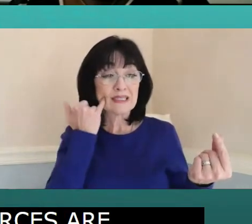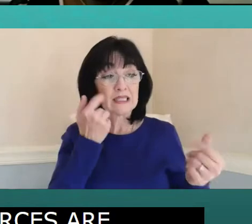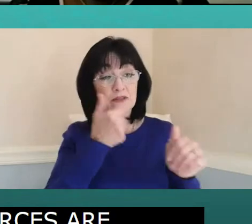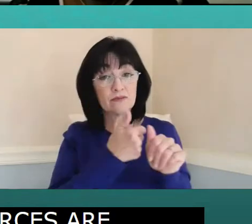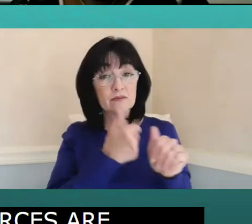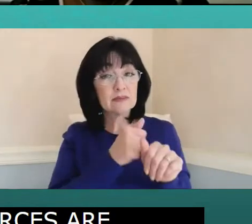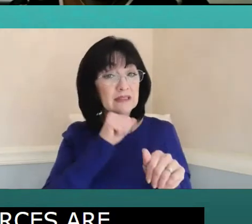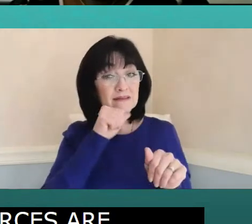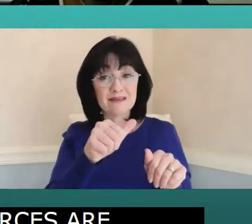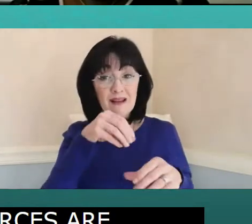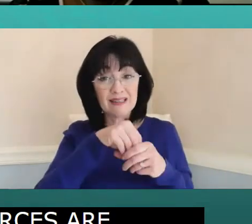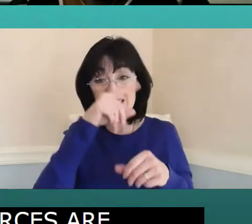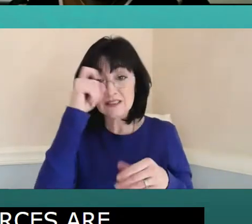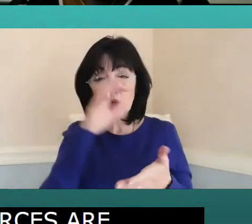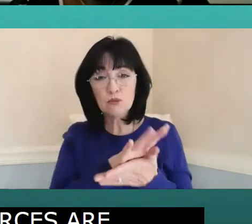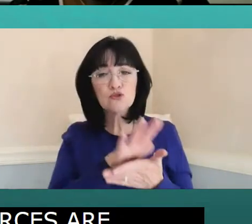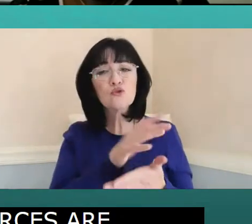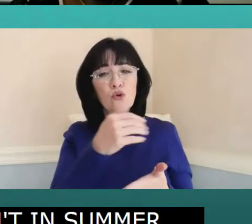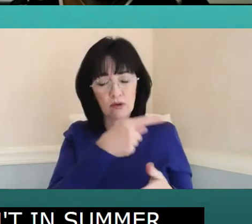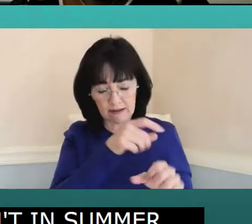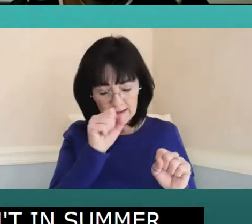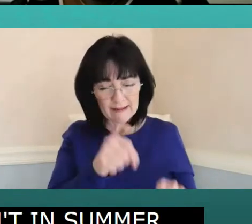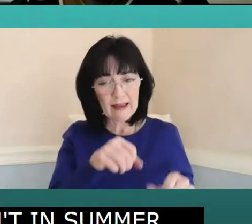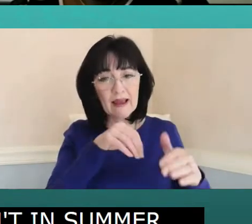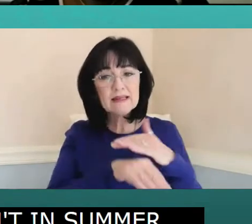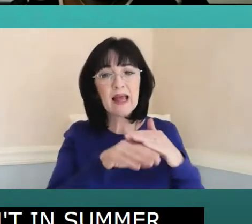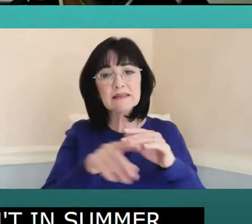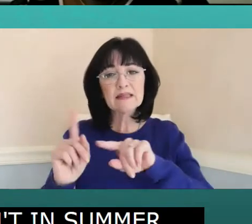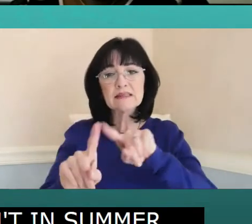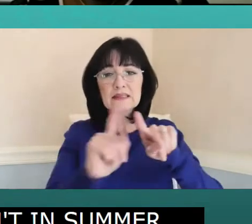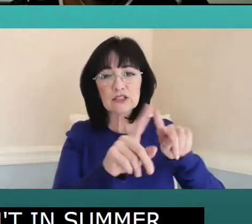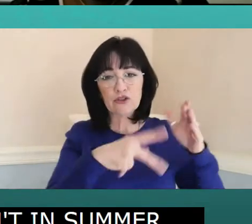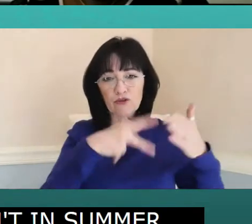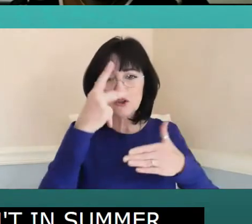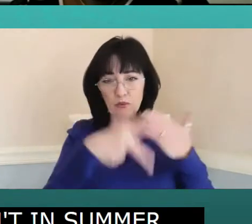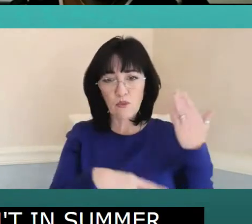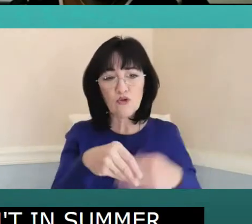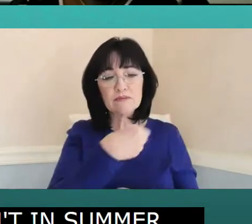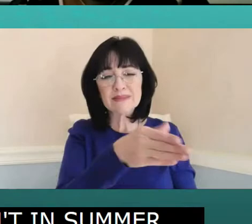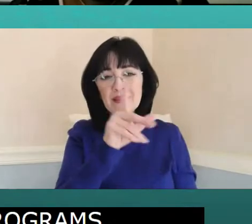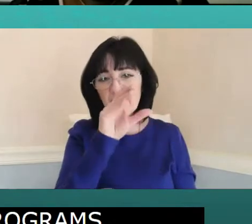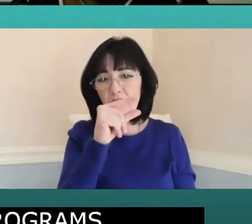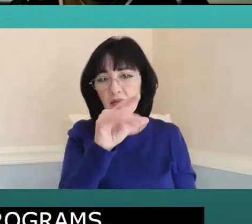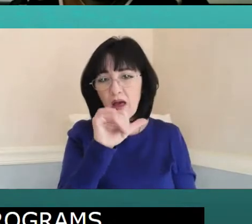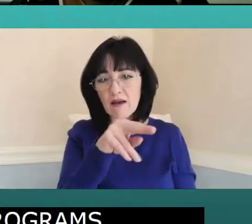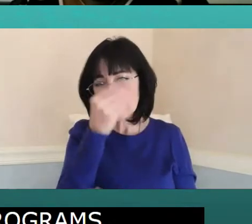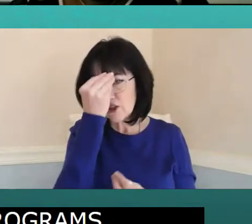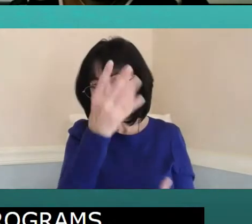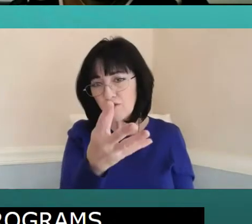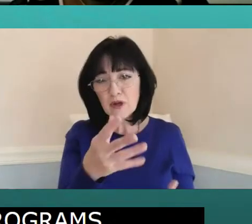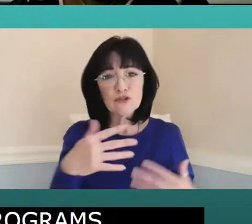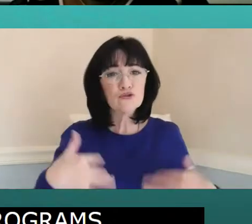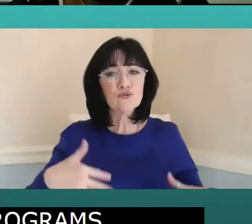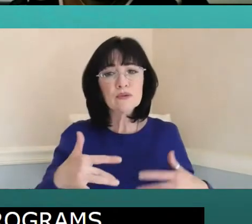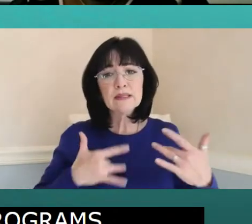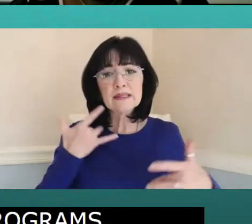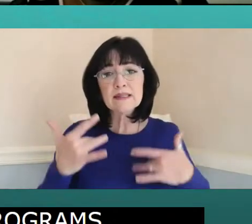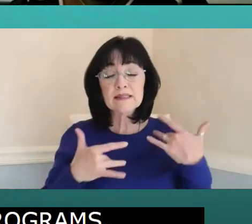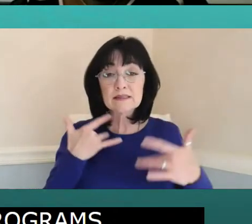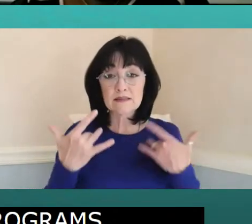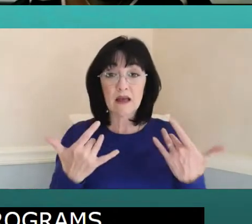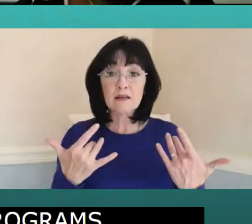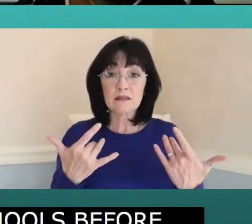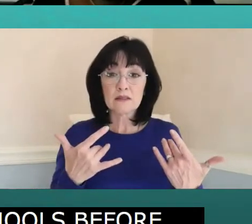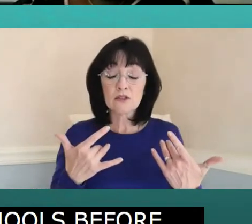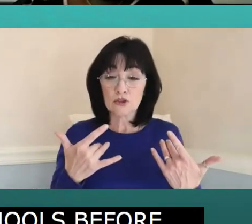these programs. They will be given that information by their schools before they leave. We're also very excited because not only are we providing these